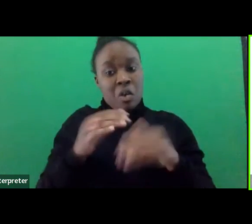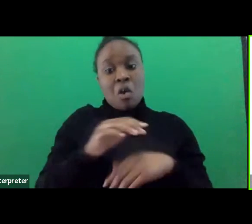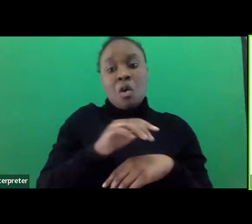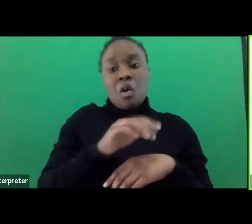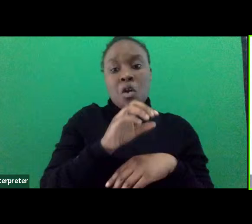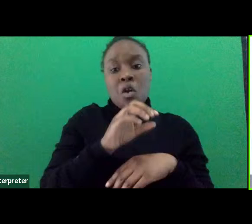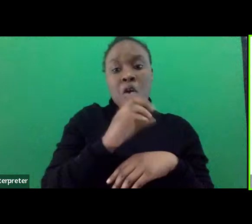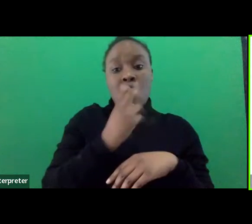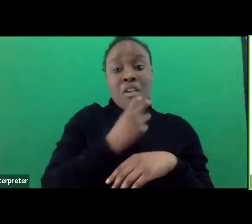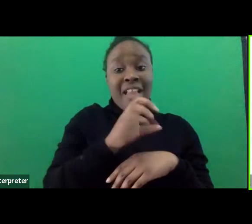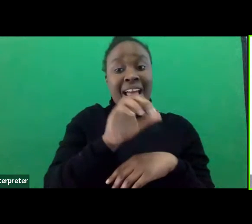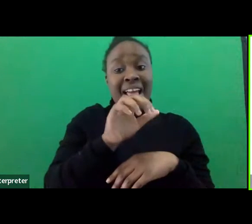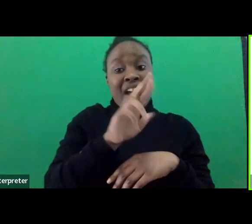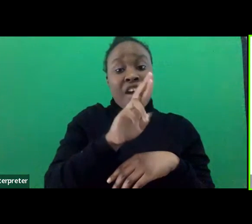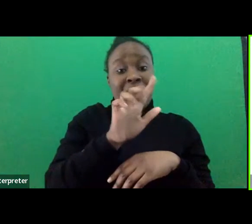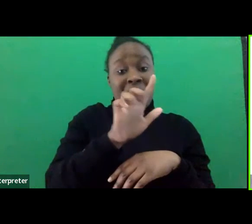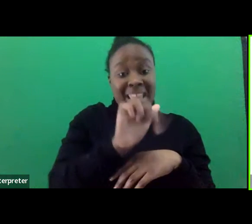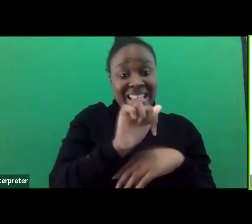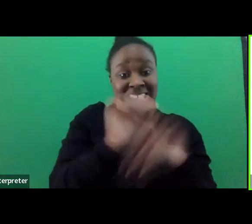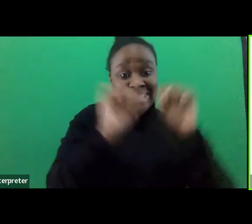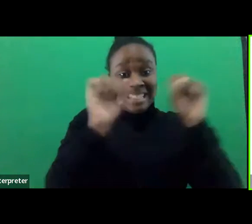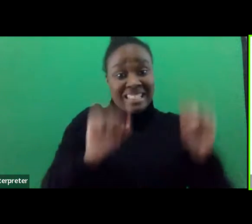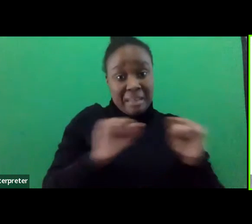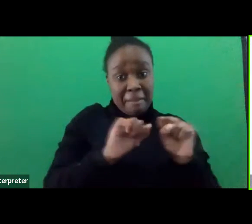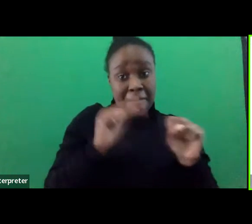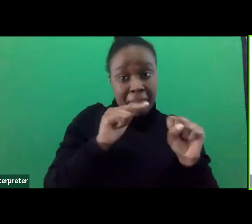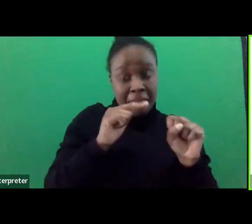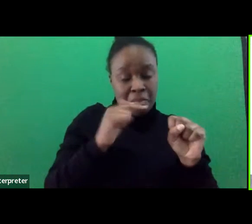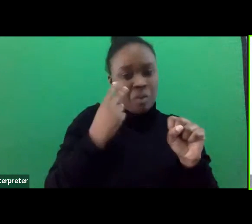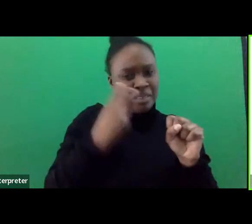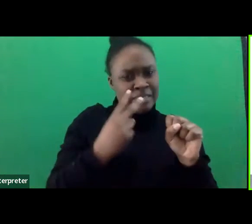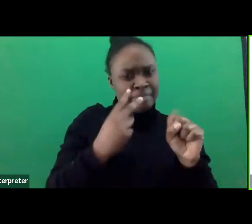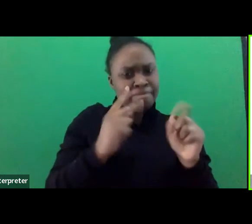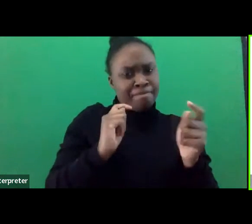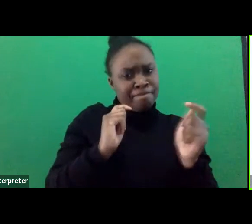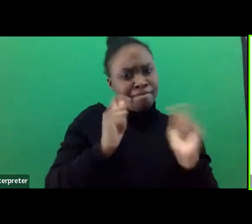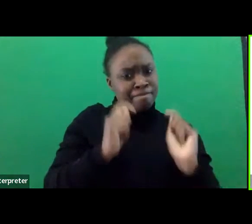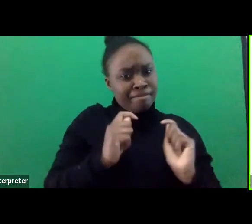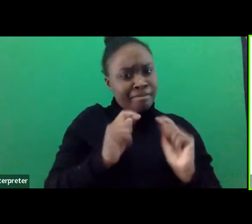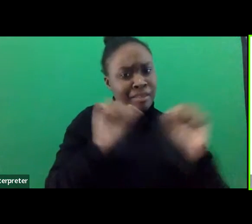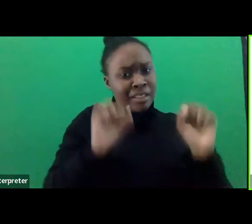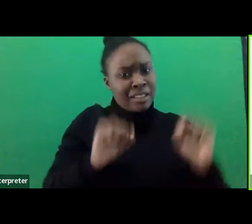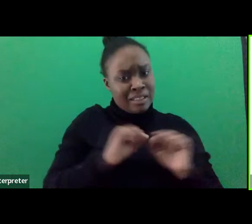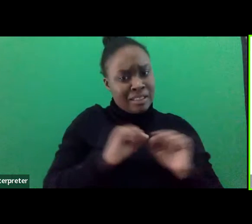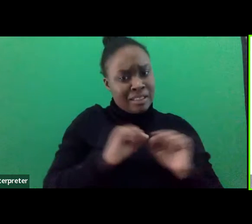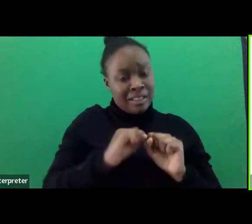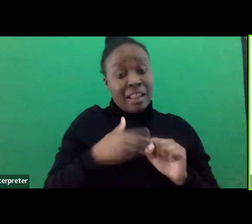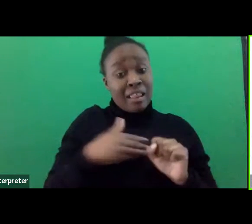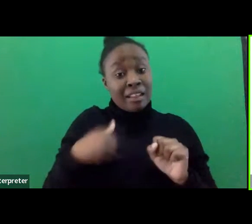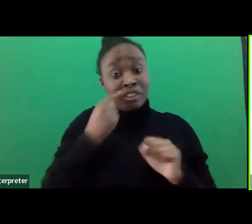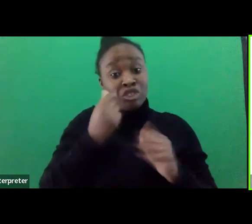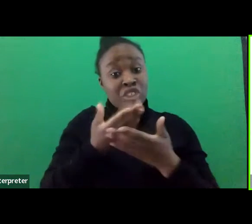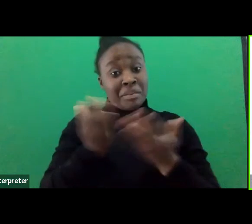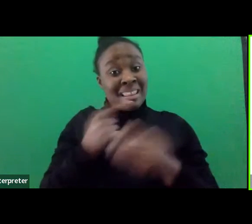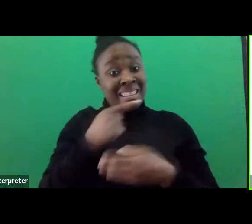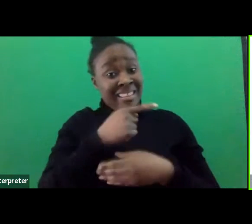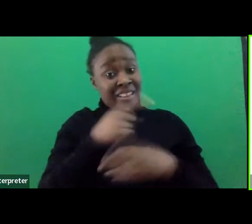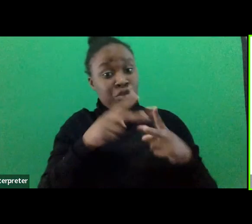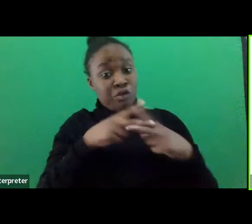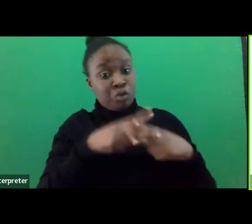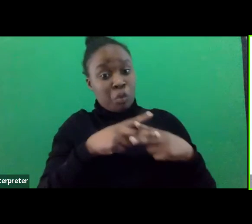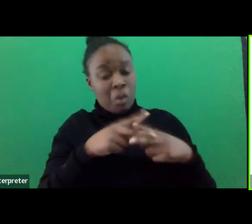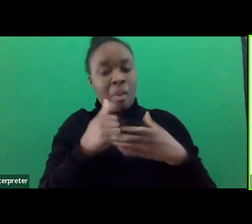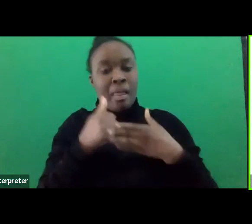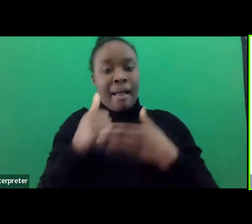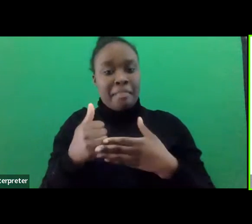the onboarding of existing customs clients. It is, ladies and gentlemen, a tool that enables you to